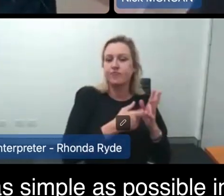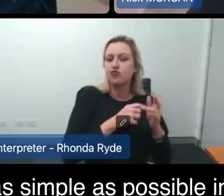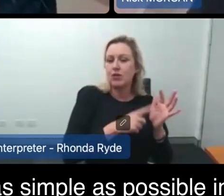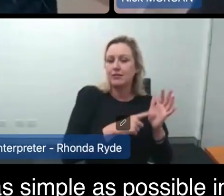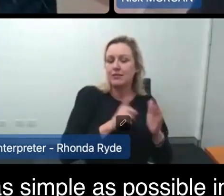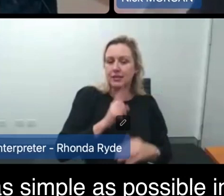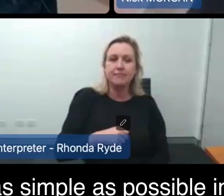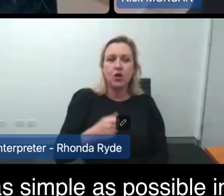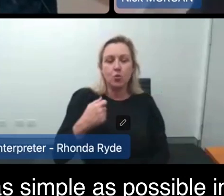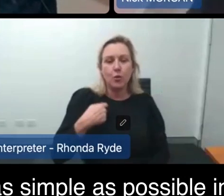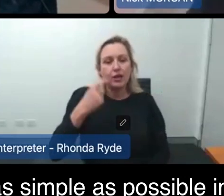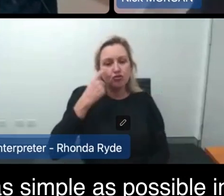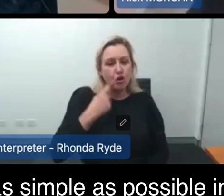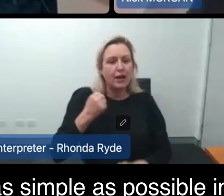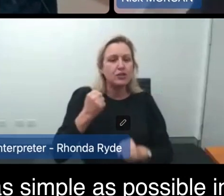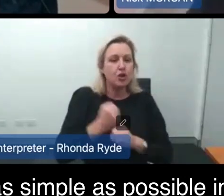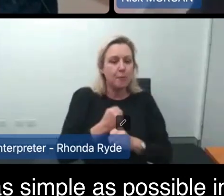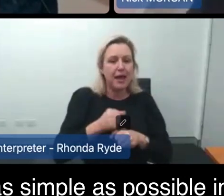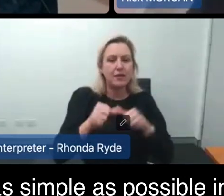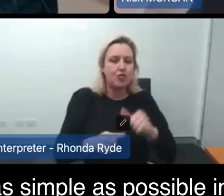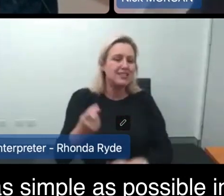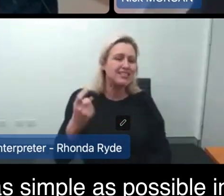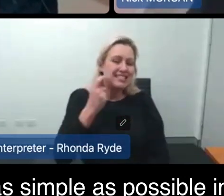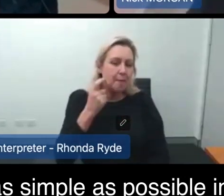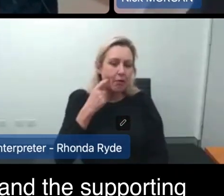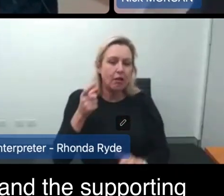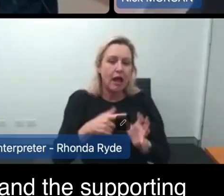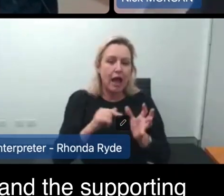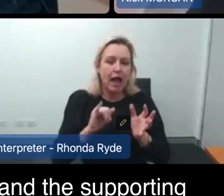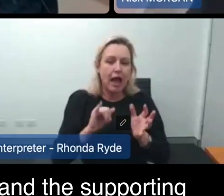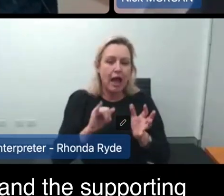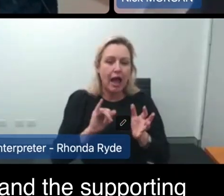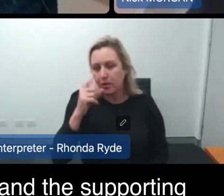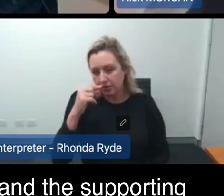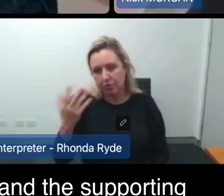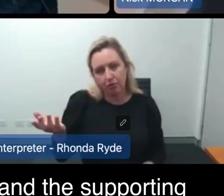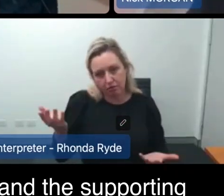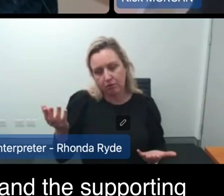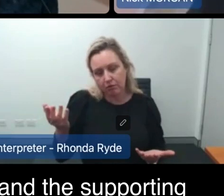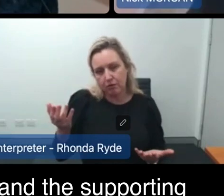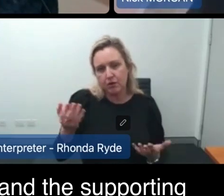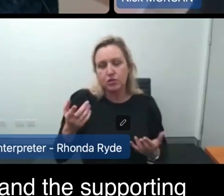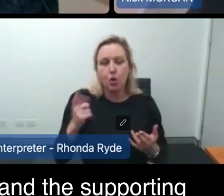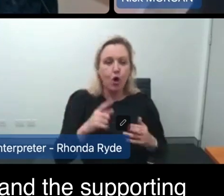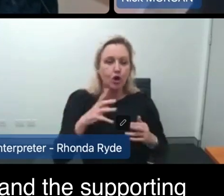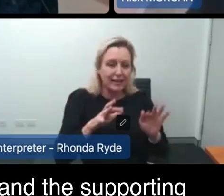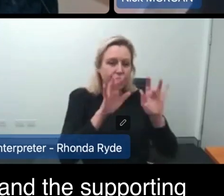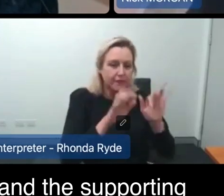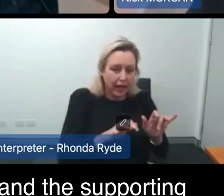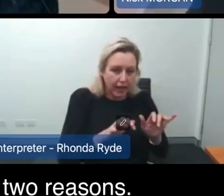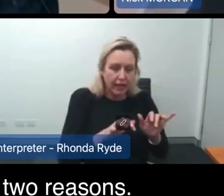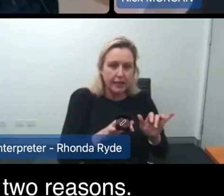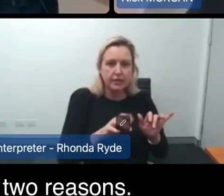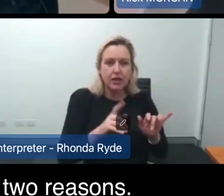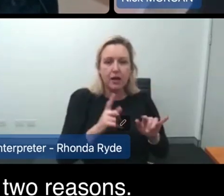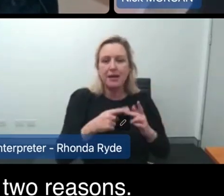to make the process as simple as possible in terms of what you fill in and the